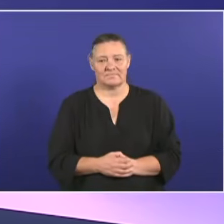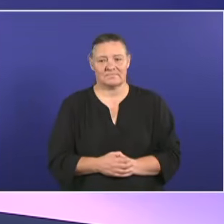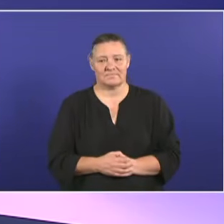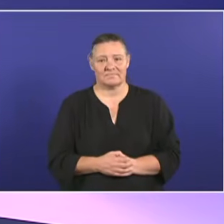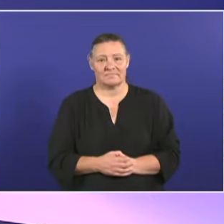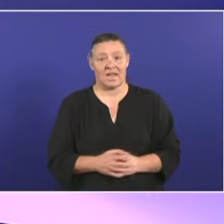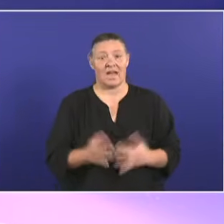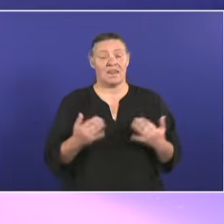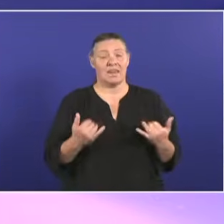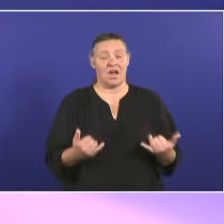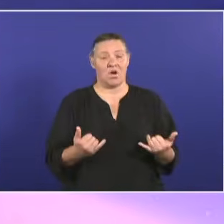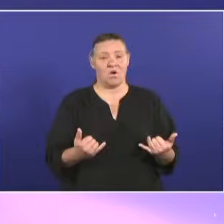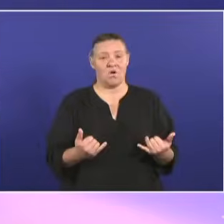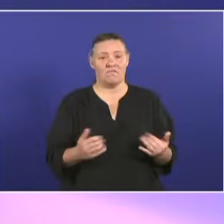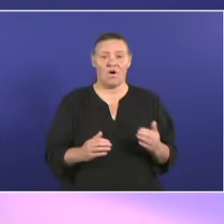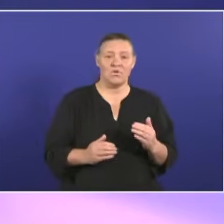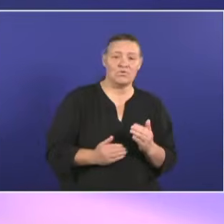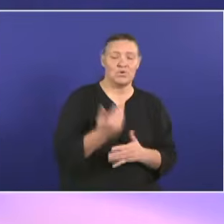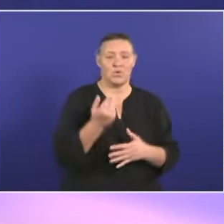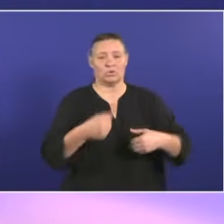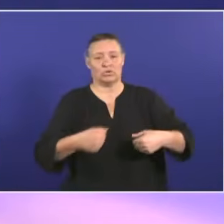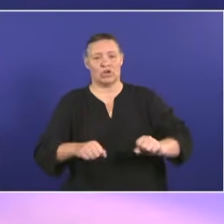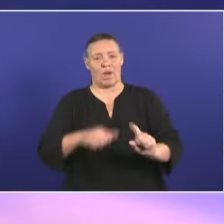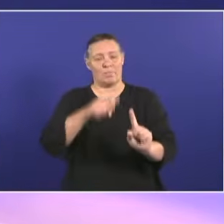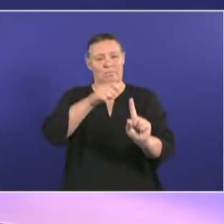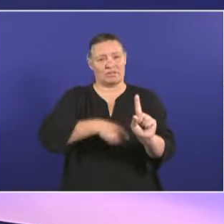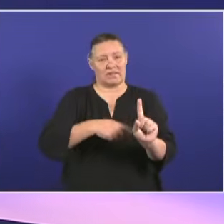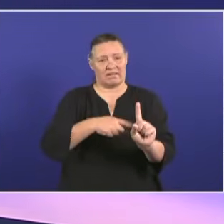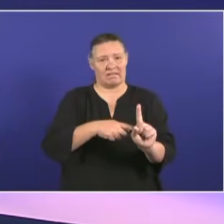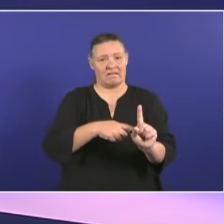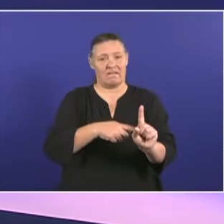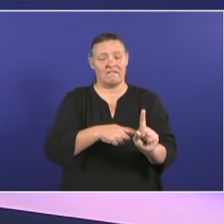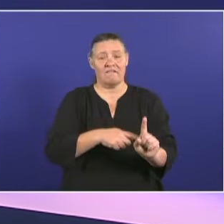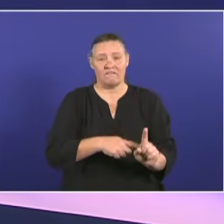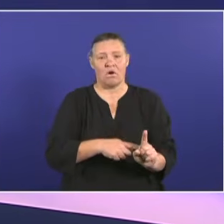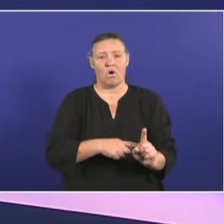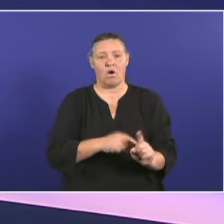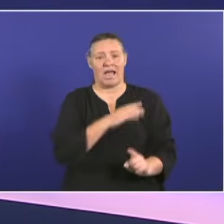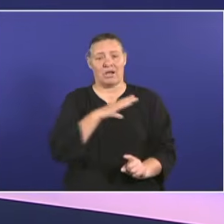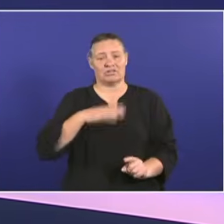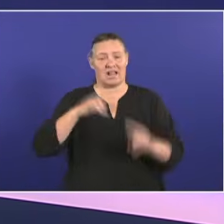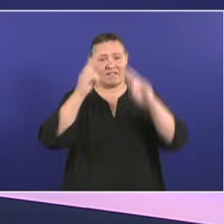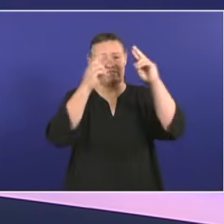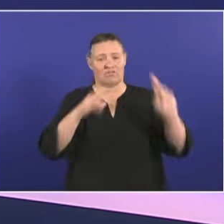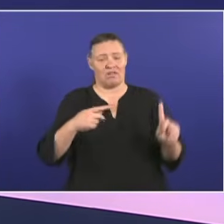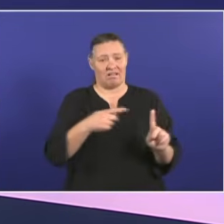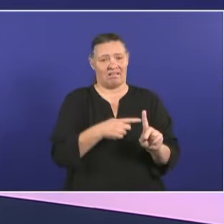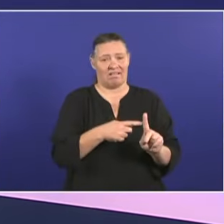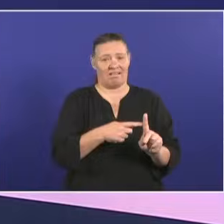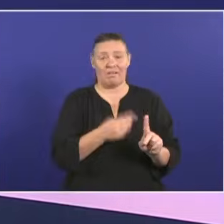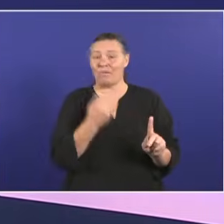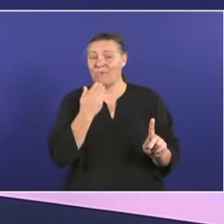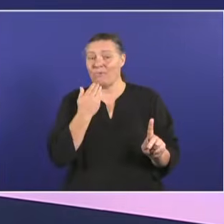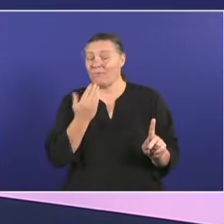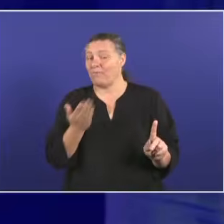And now, for our new chairperson of Federal Council, back to you, Desiree.